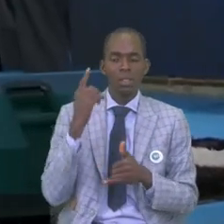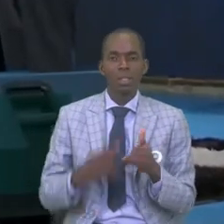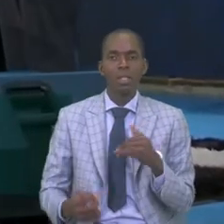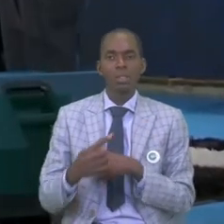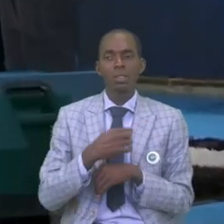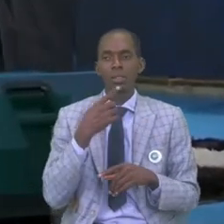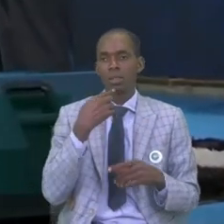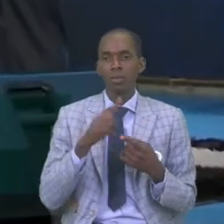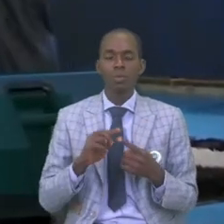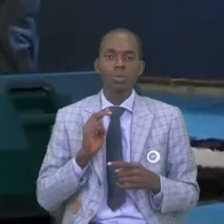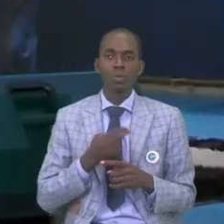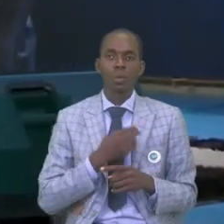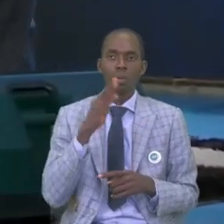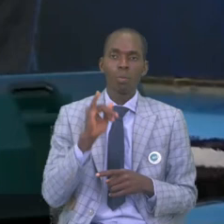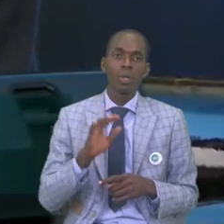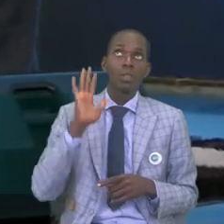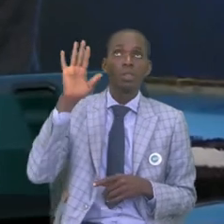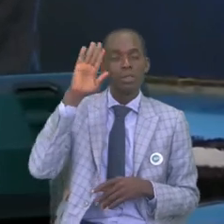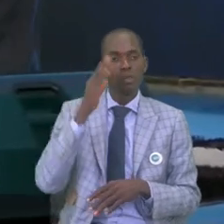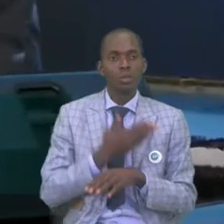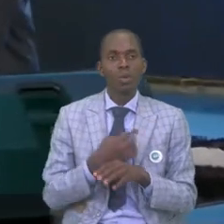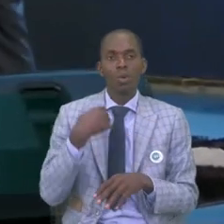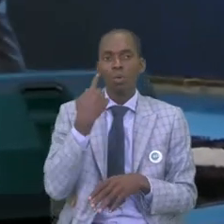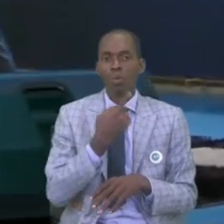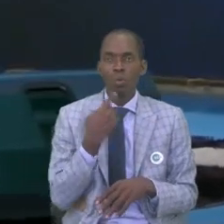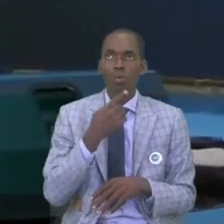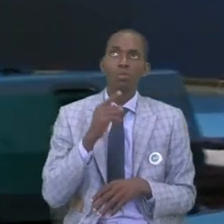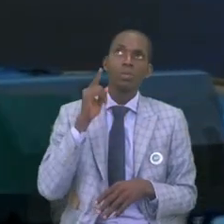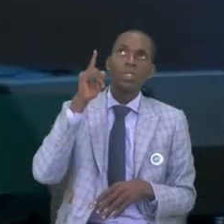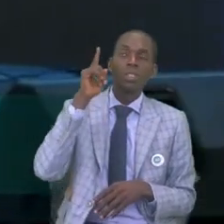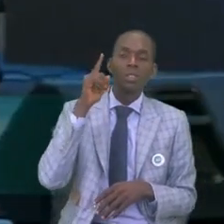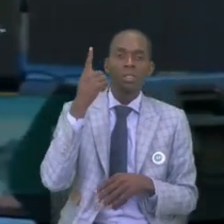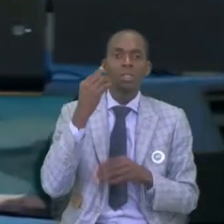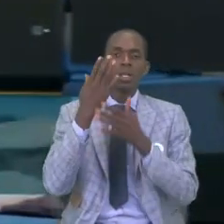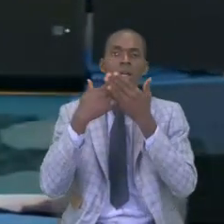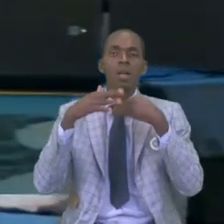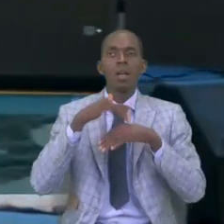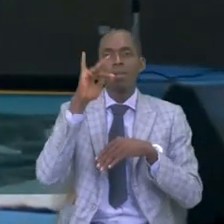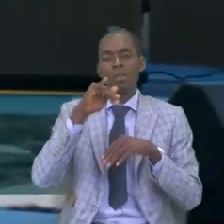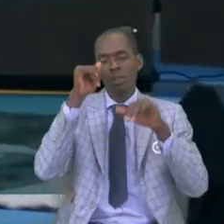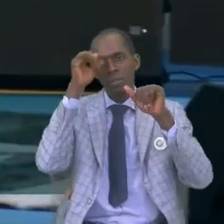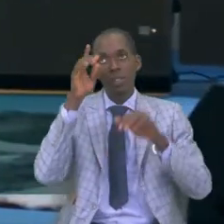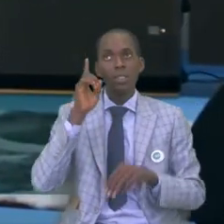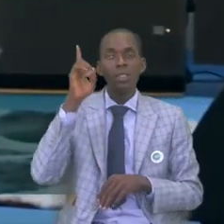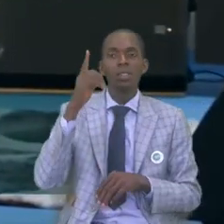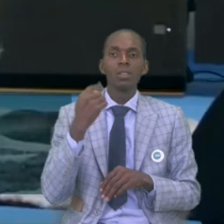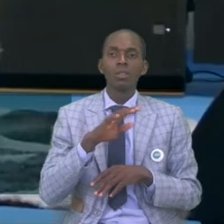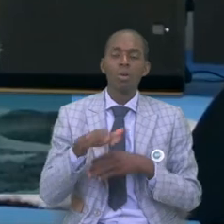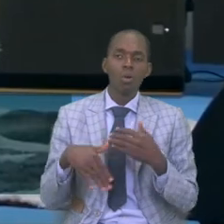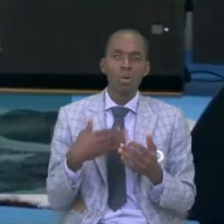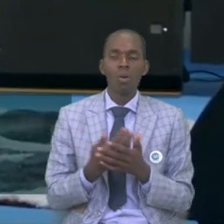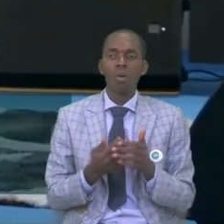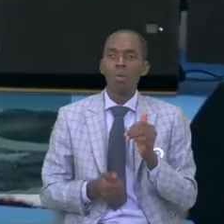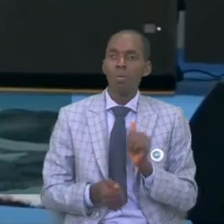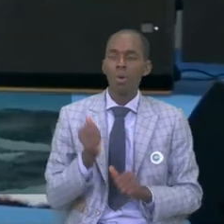Son, whom he, the heavenly Father, whom he, the overall, the most high, and